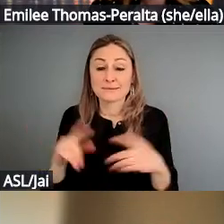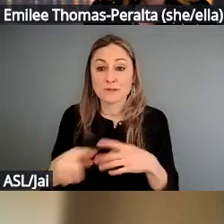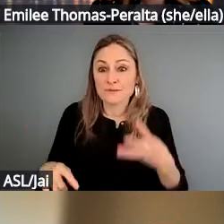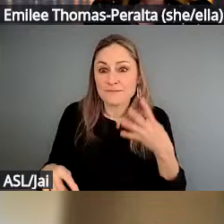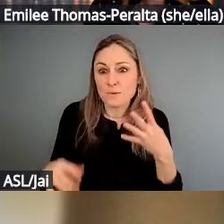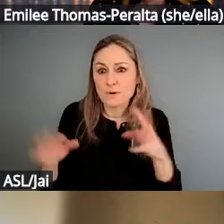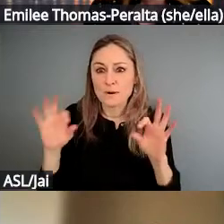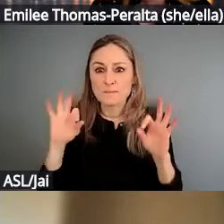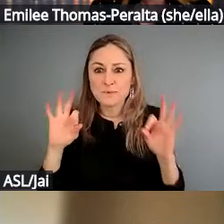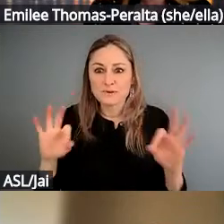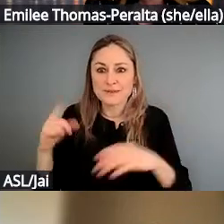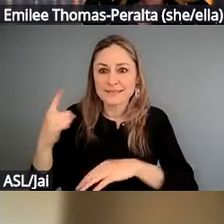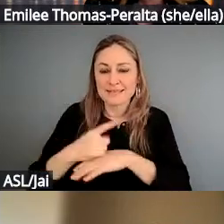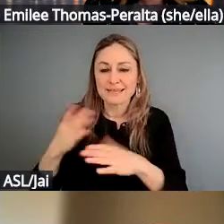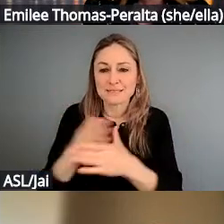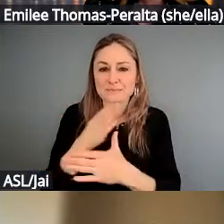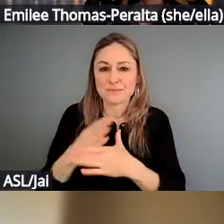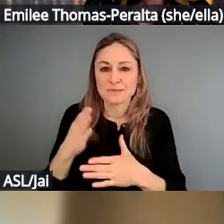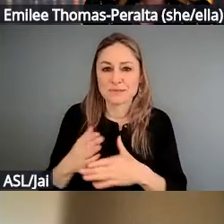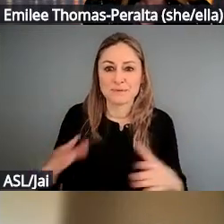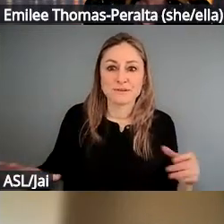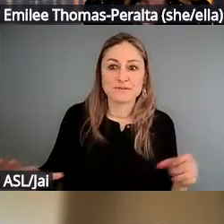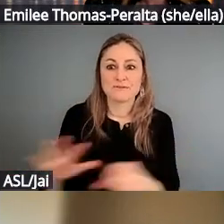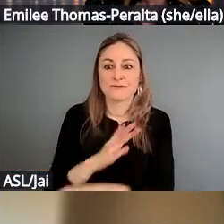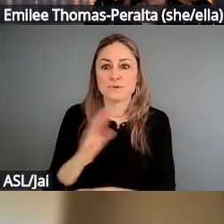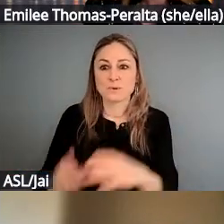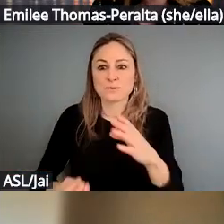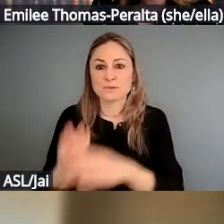days between like Fool's Spring and False Autumn.